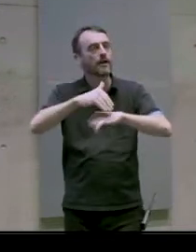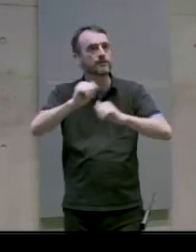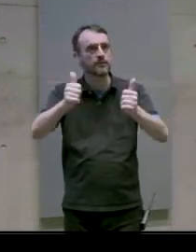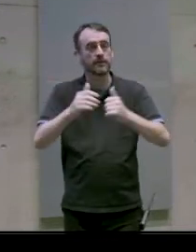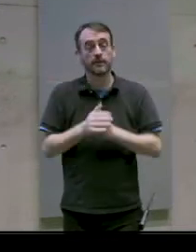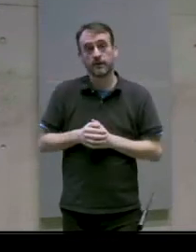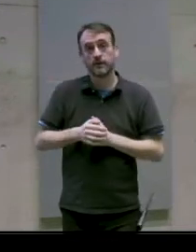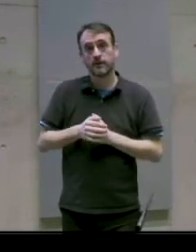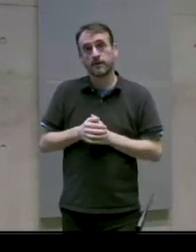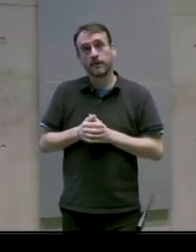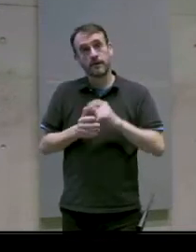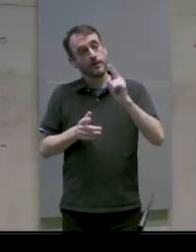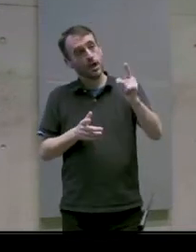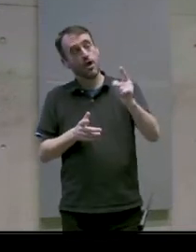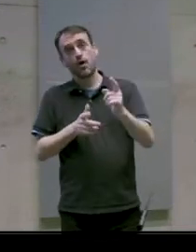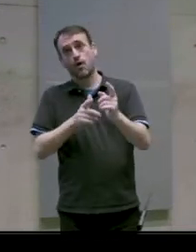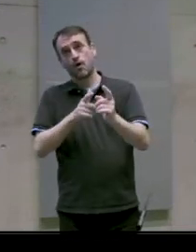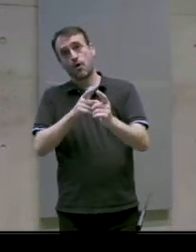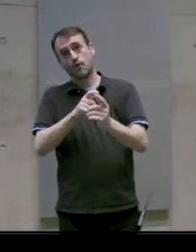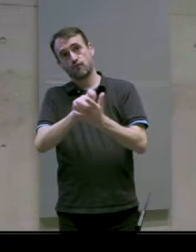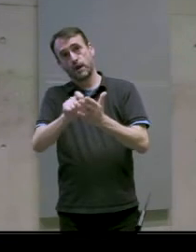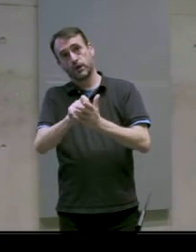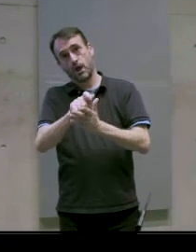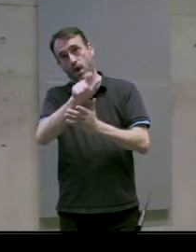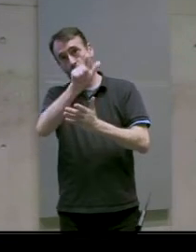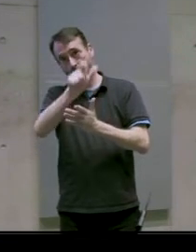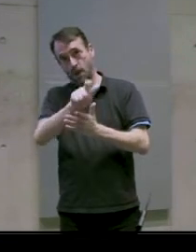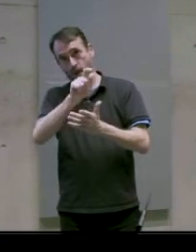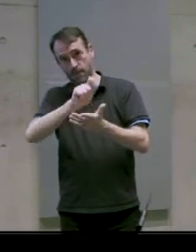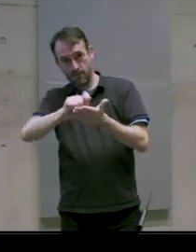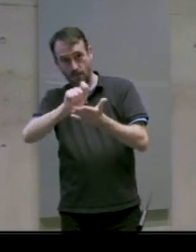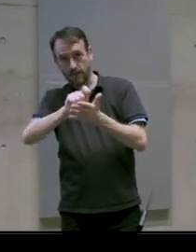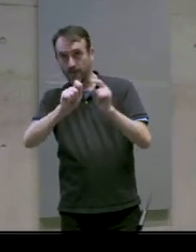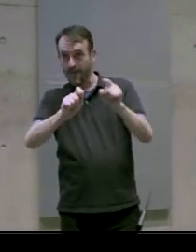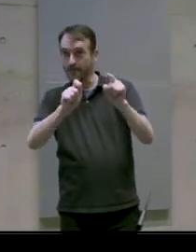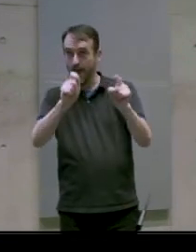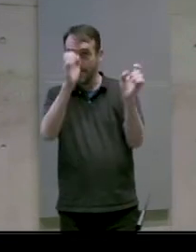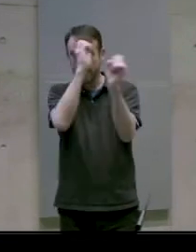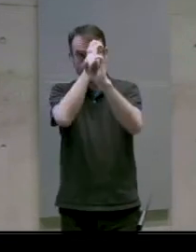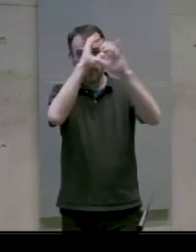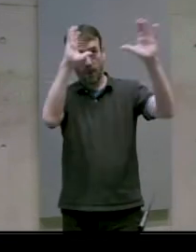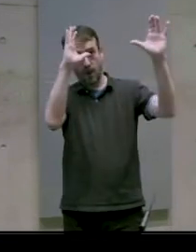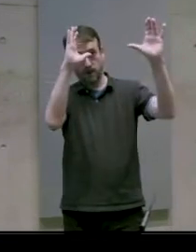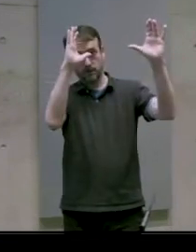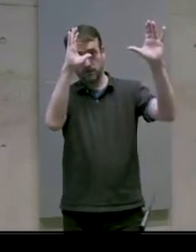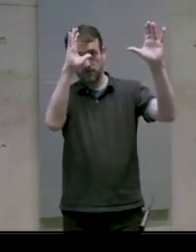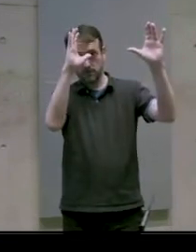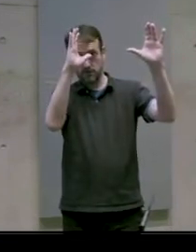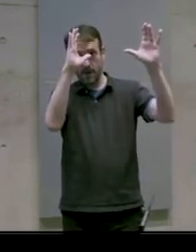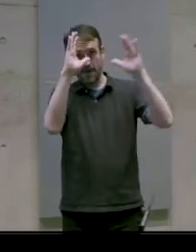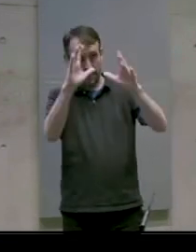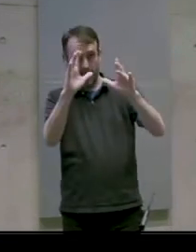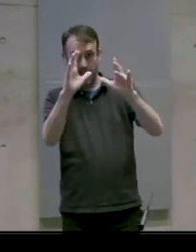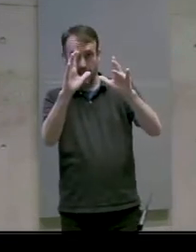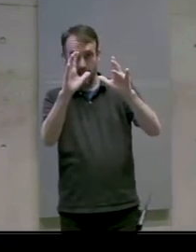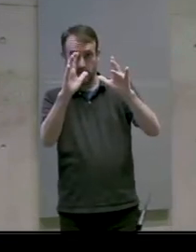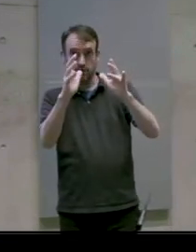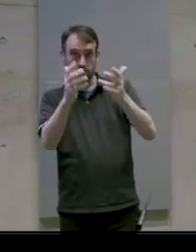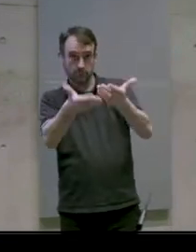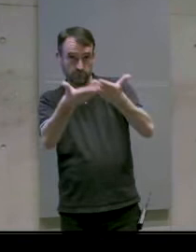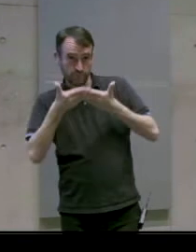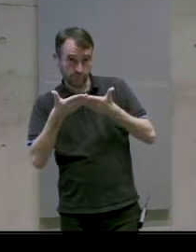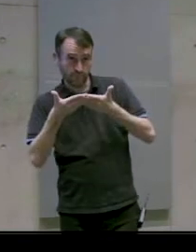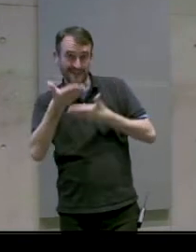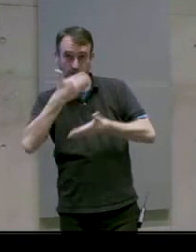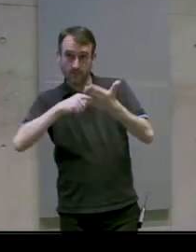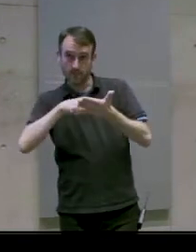write exactly like that because they're not looking at a picture, but they've got a picture in their mind, and they've got to write a description for the artist